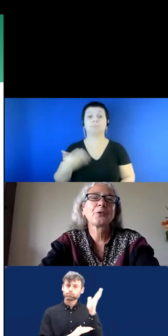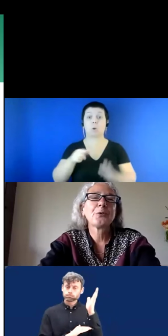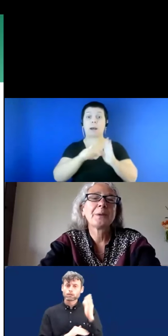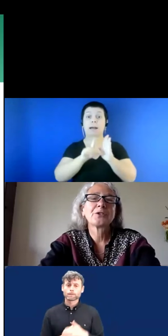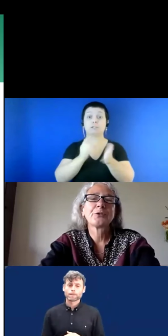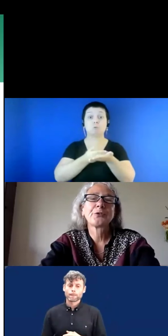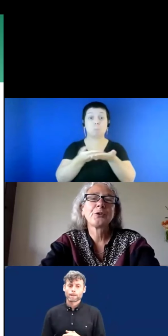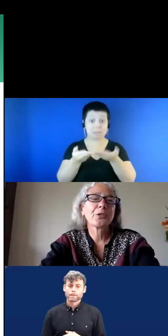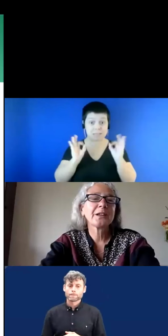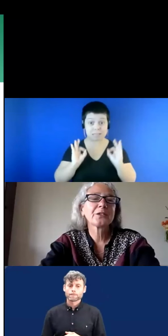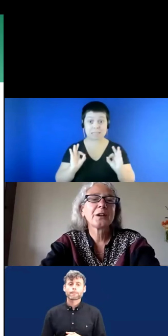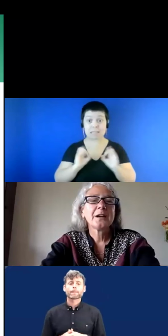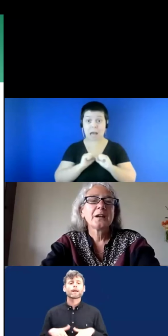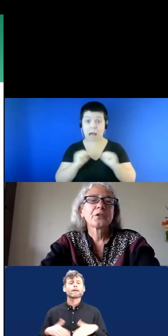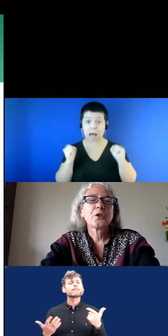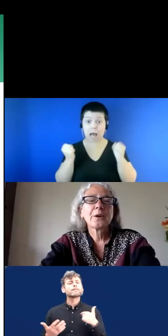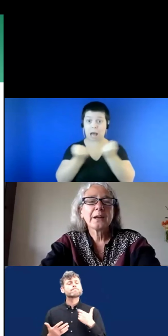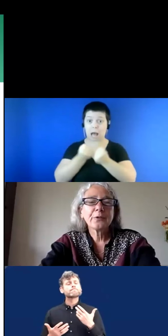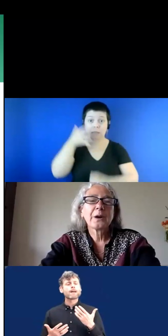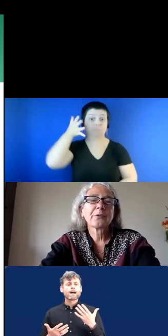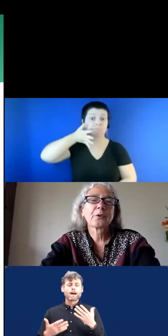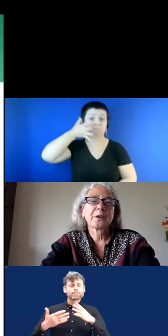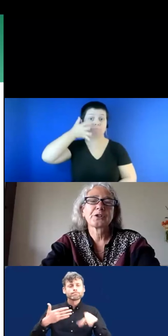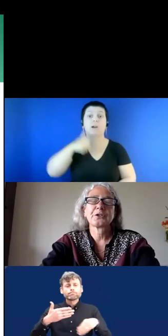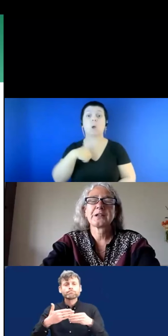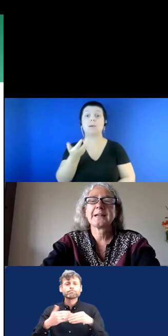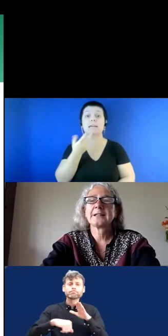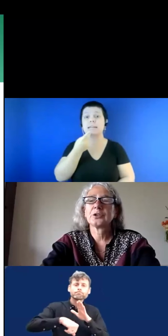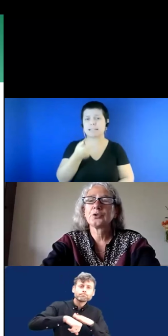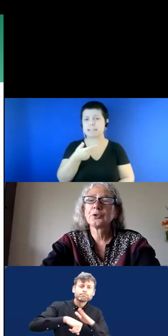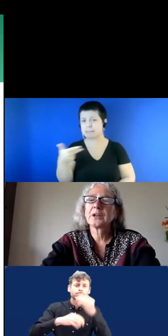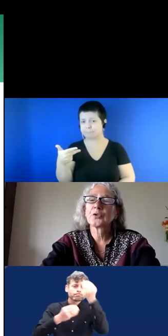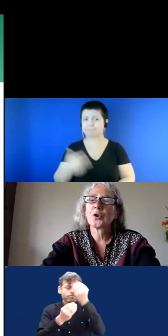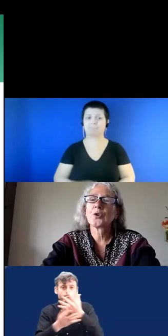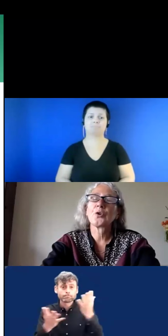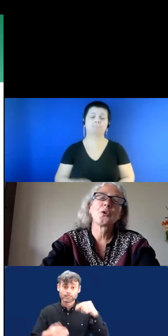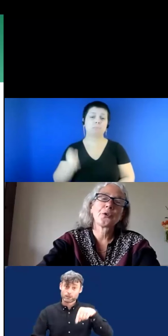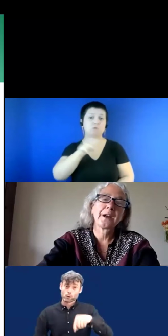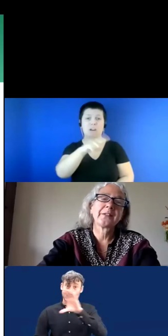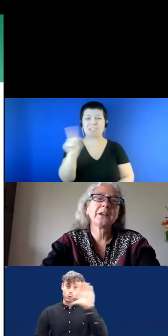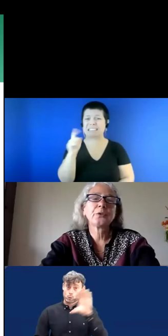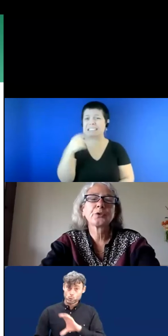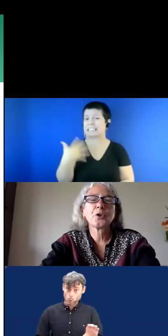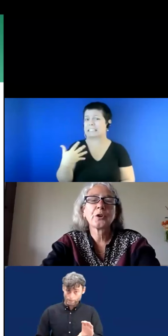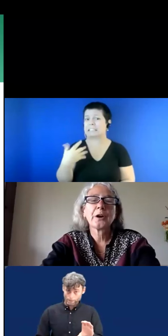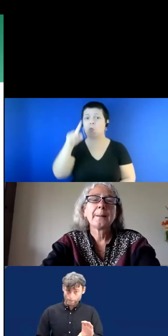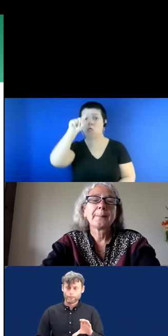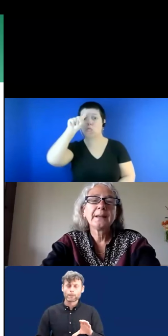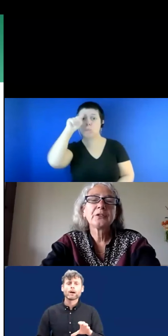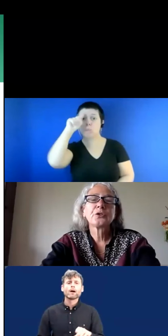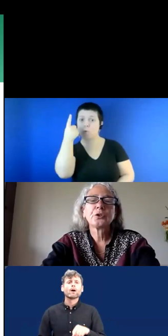like to mention a few things. So if you have questions either during a talk or at the end of a